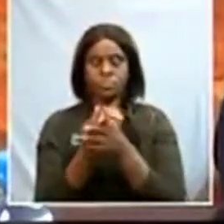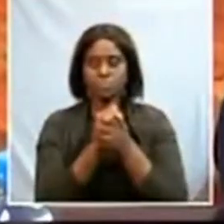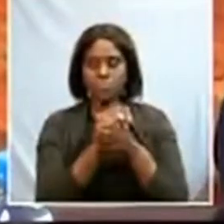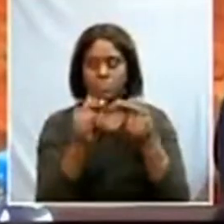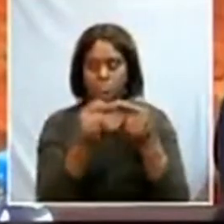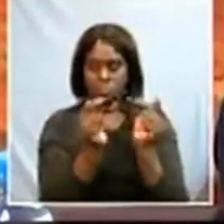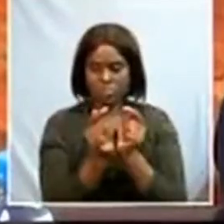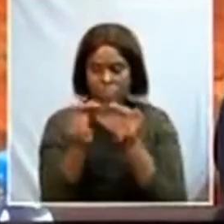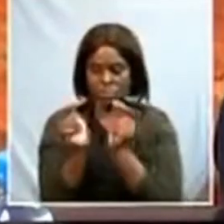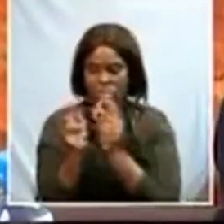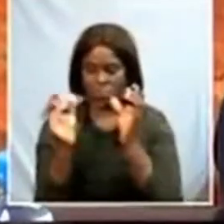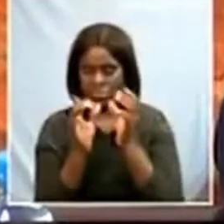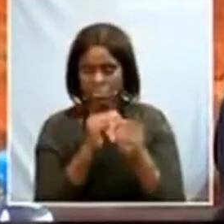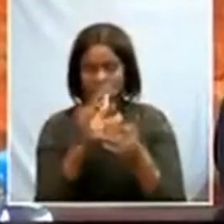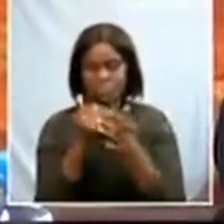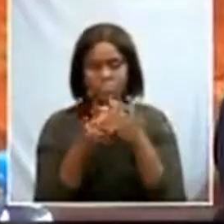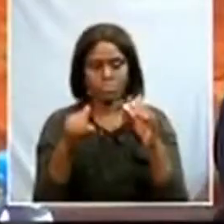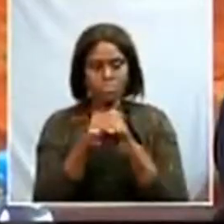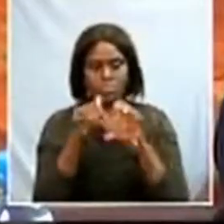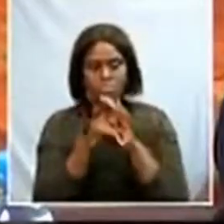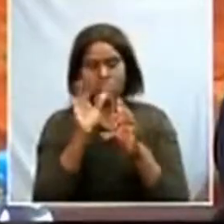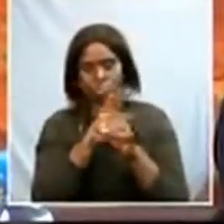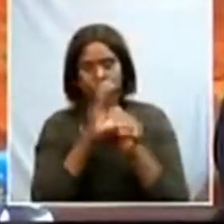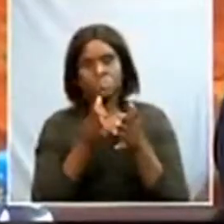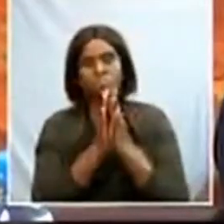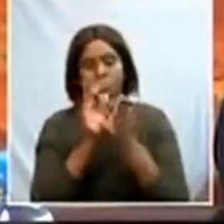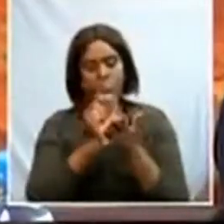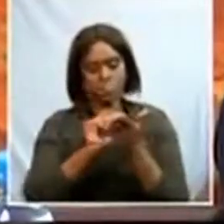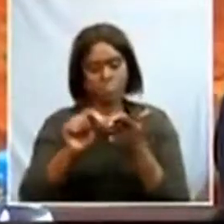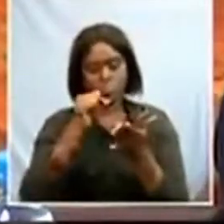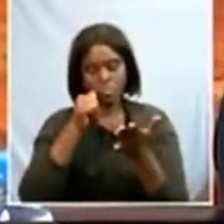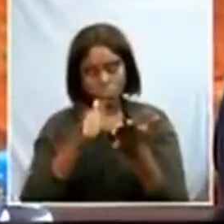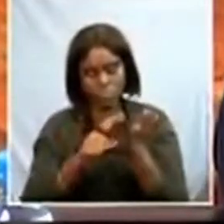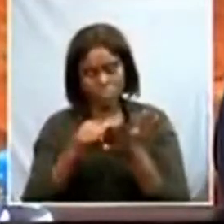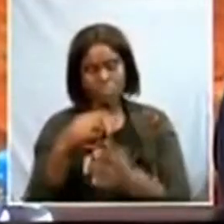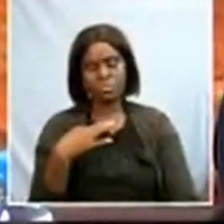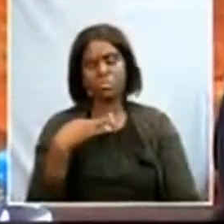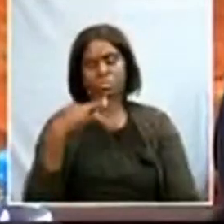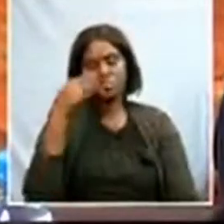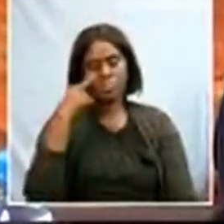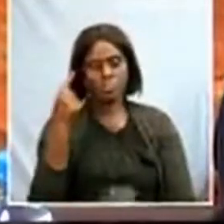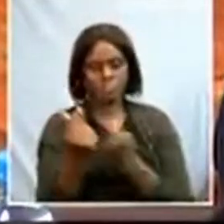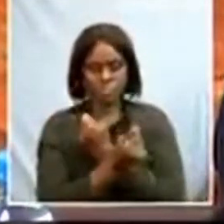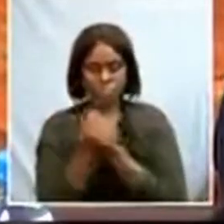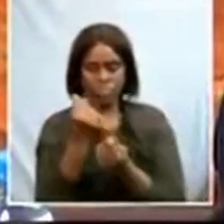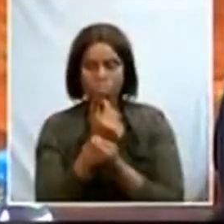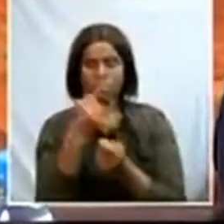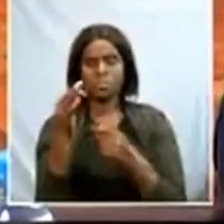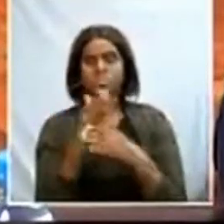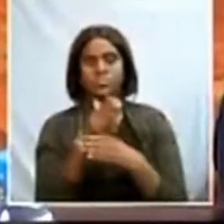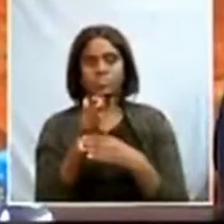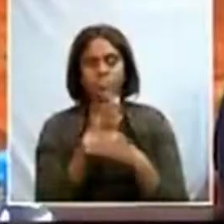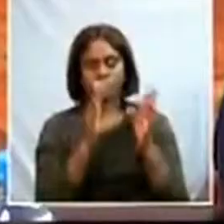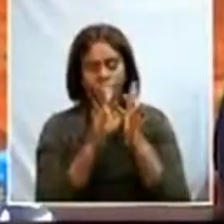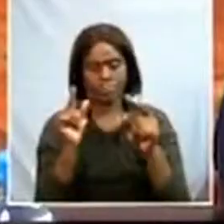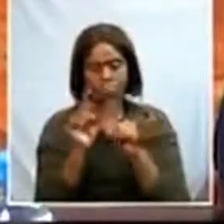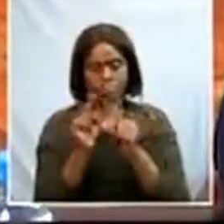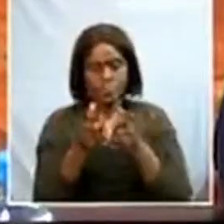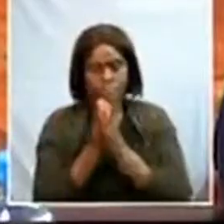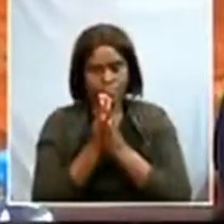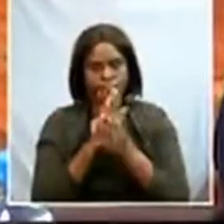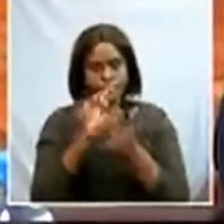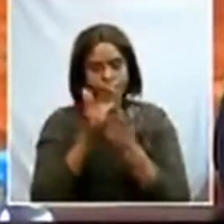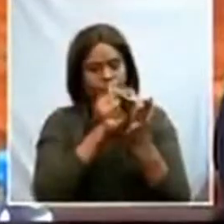and clubs were engaged and were asked to write letters of application for change of business plan, and their requests